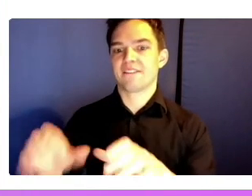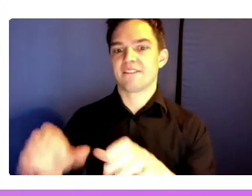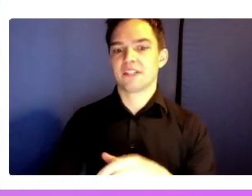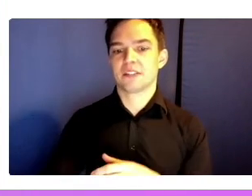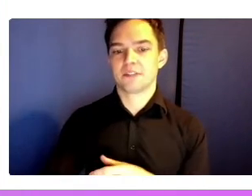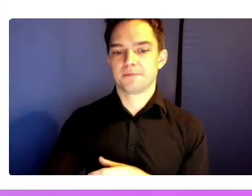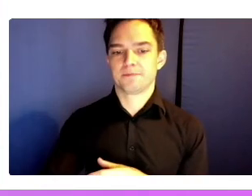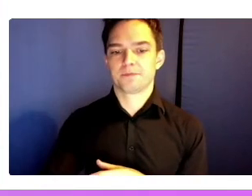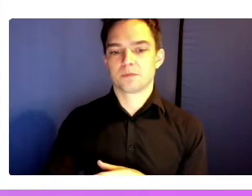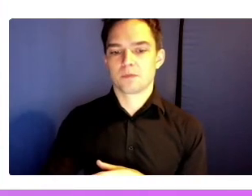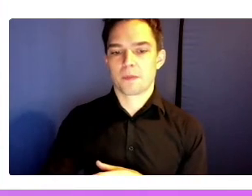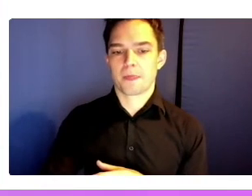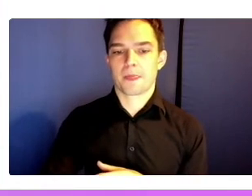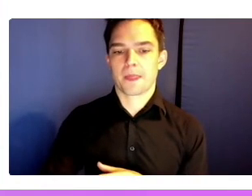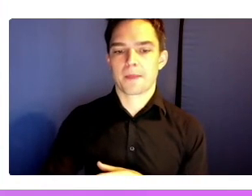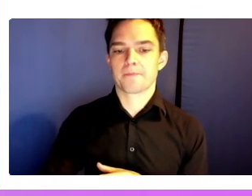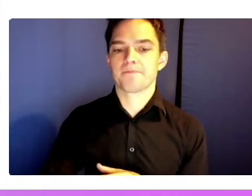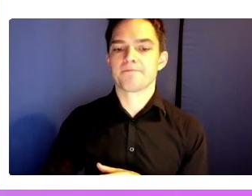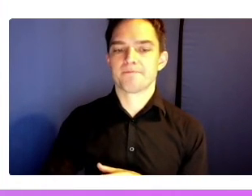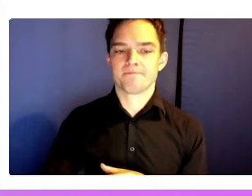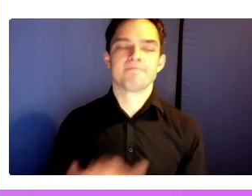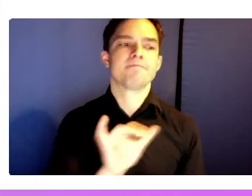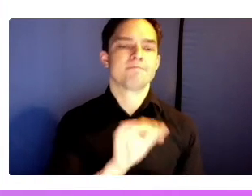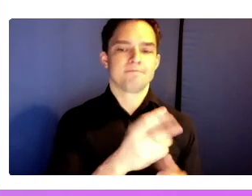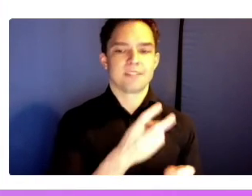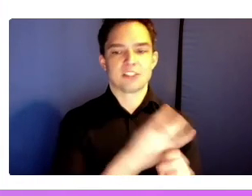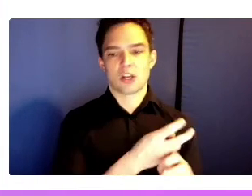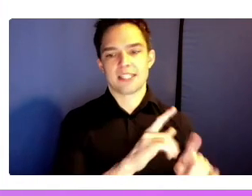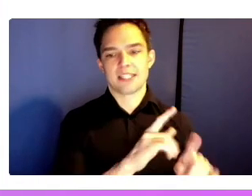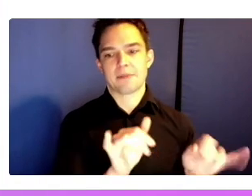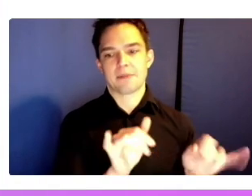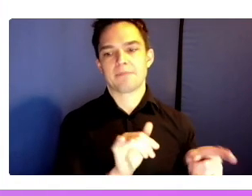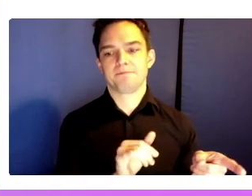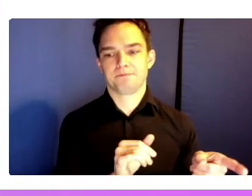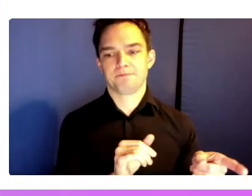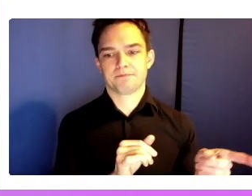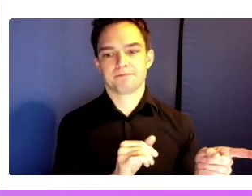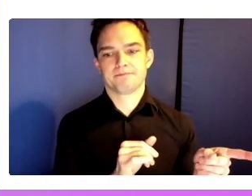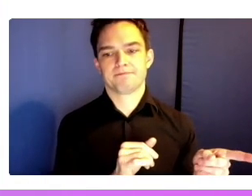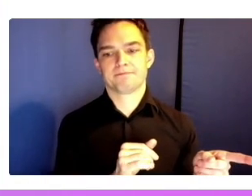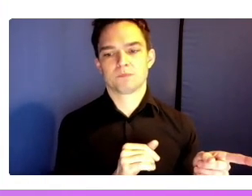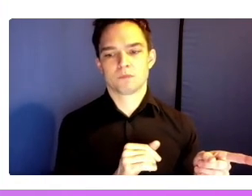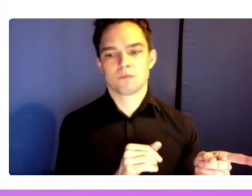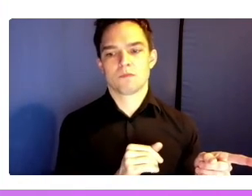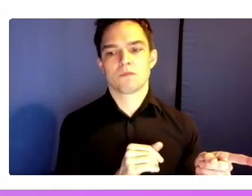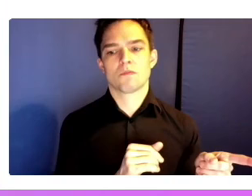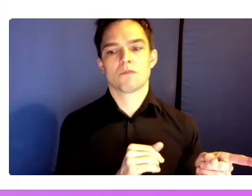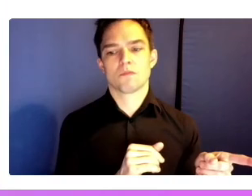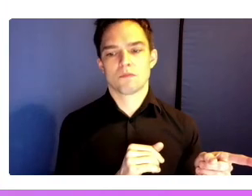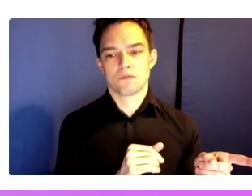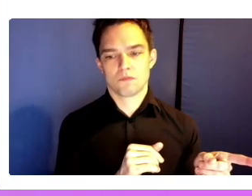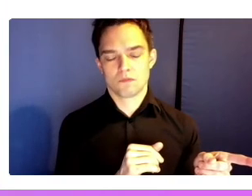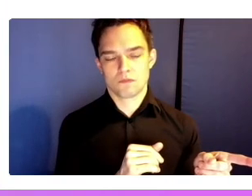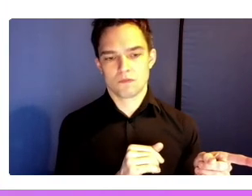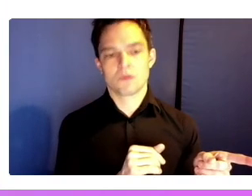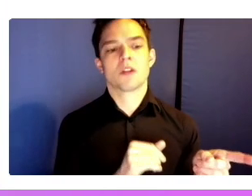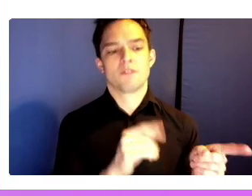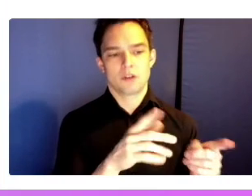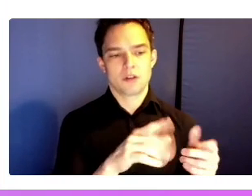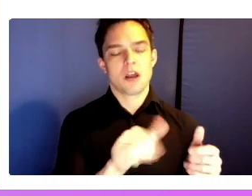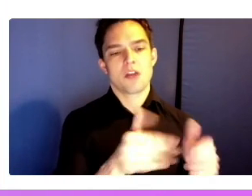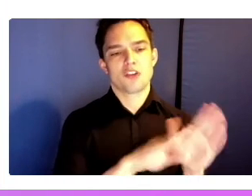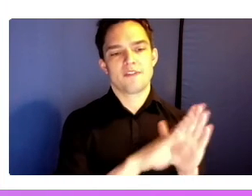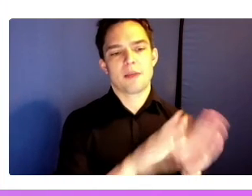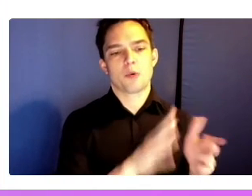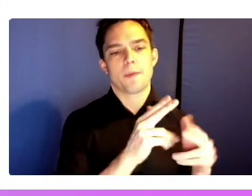hard. At the same time, like the other front end developers were like building out a new feature. And